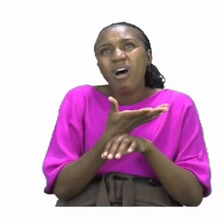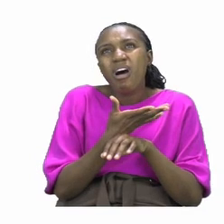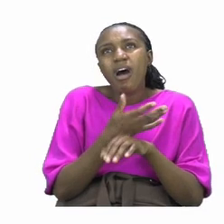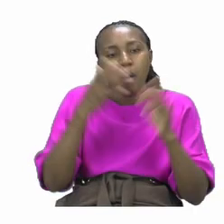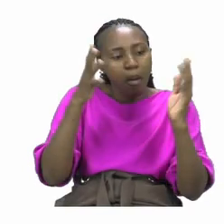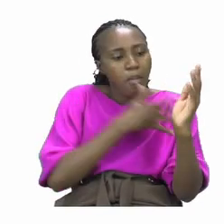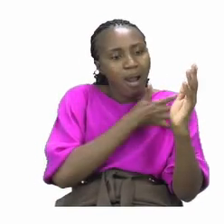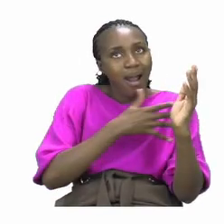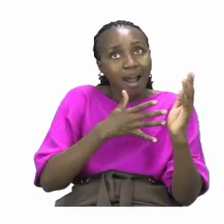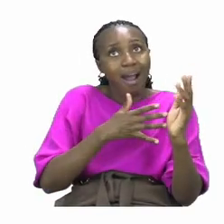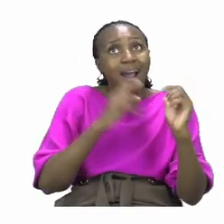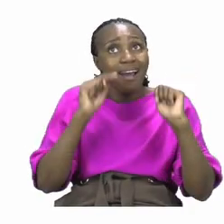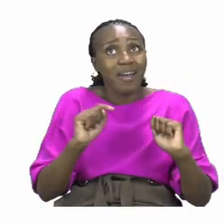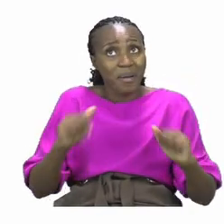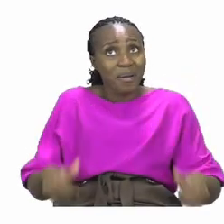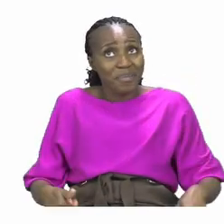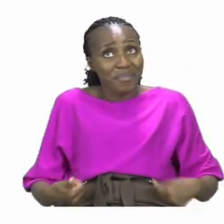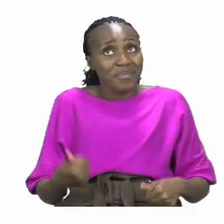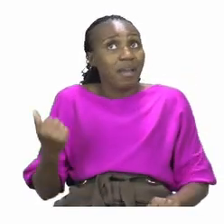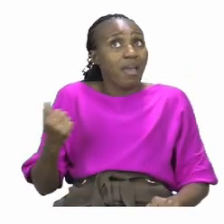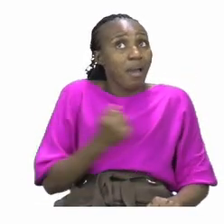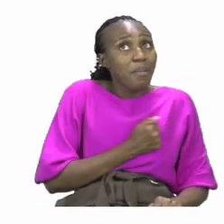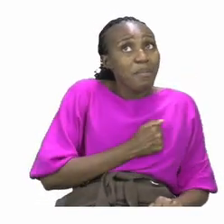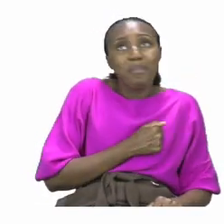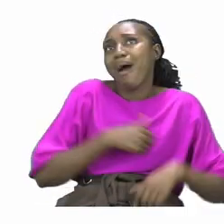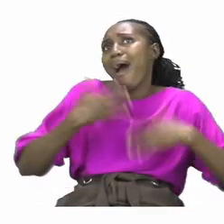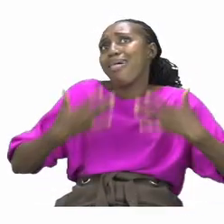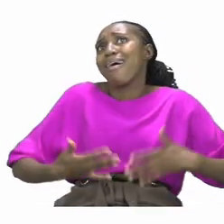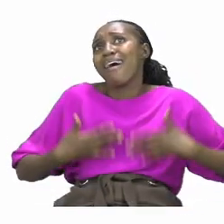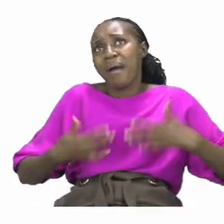mother lived happily ever after.